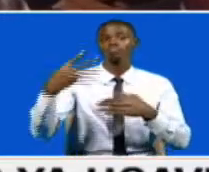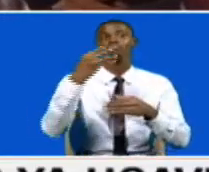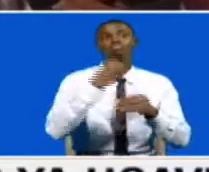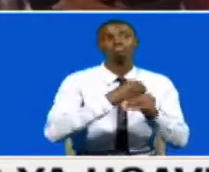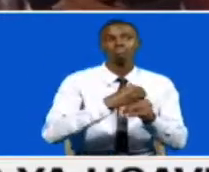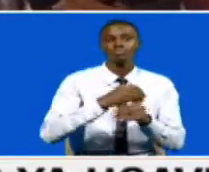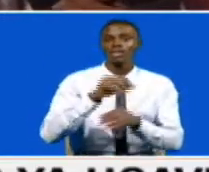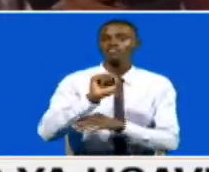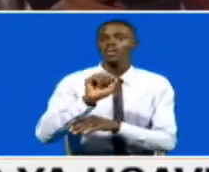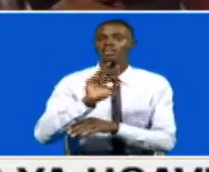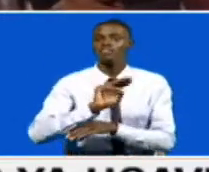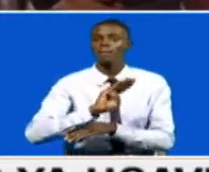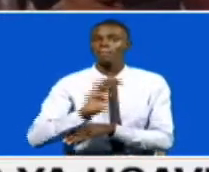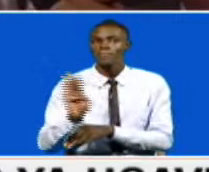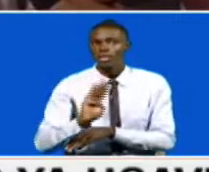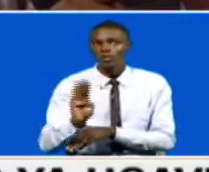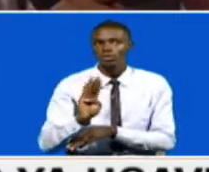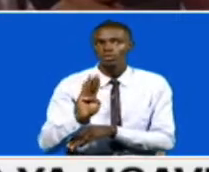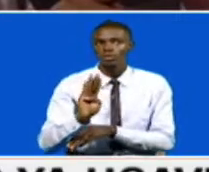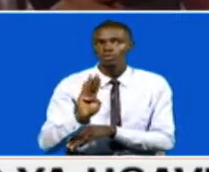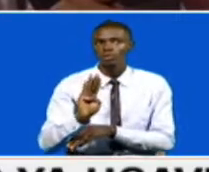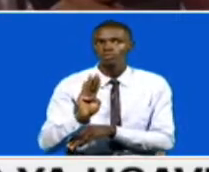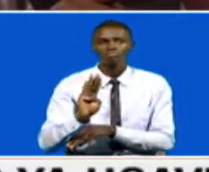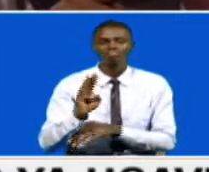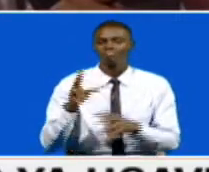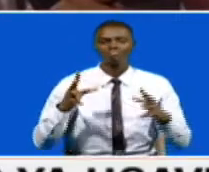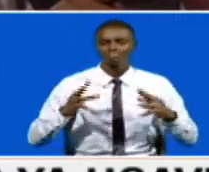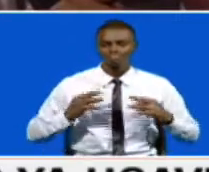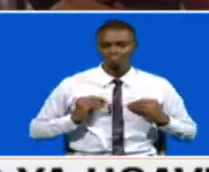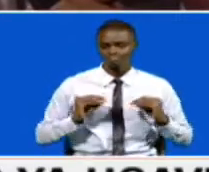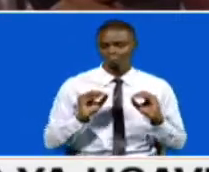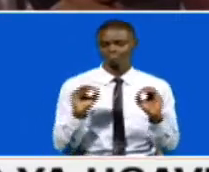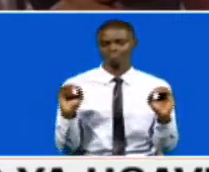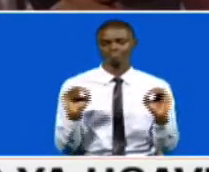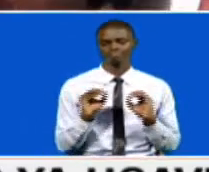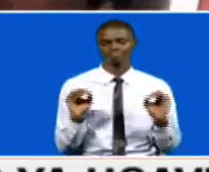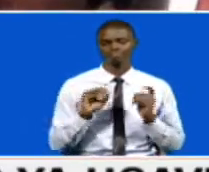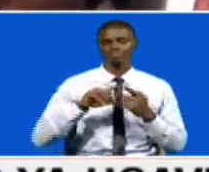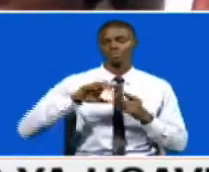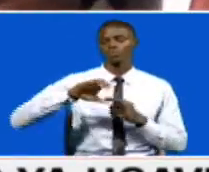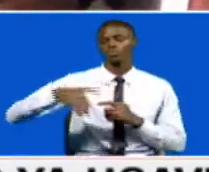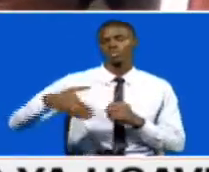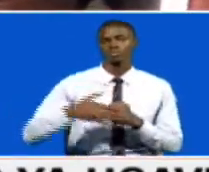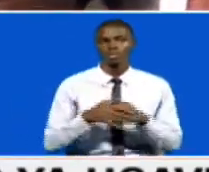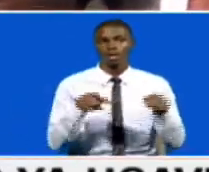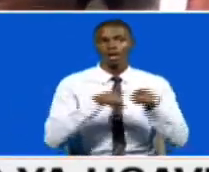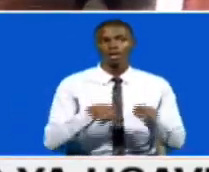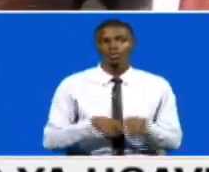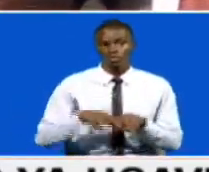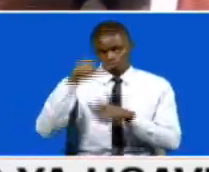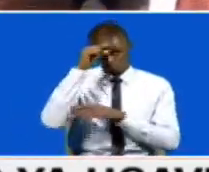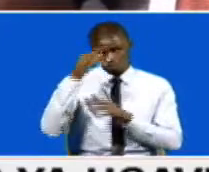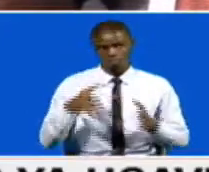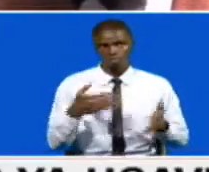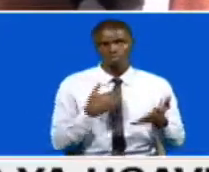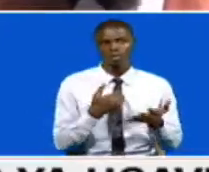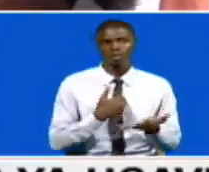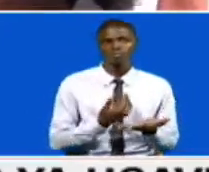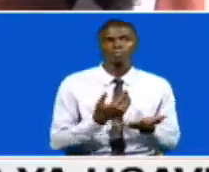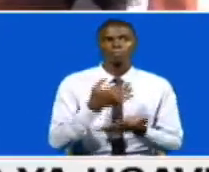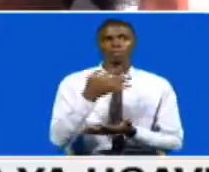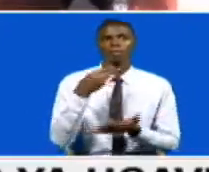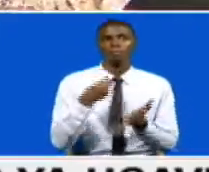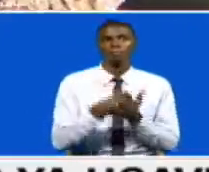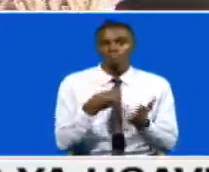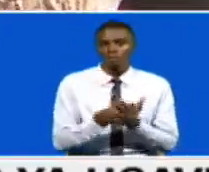only 5 billion to 385 billion, is not acceptable to the counties. Kulingana magavana, kuna umuhimu wa fedha zaidi